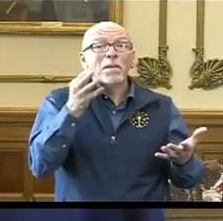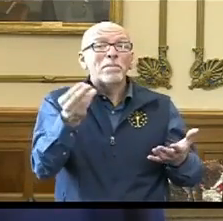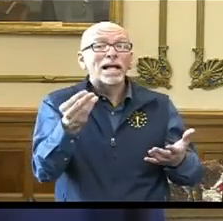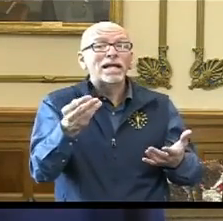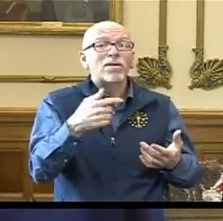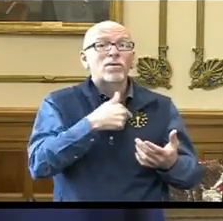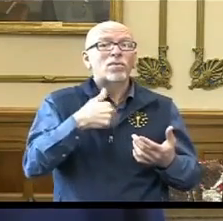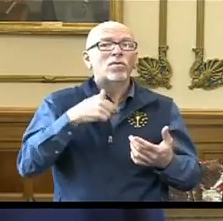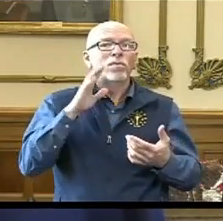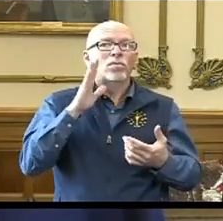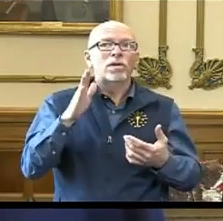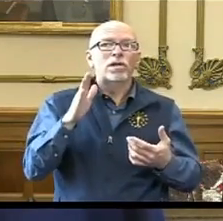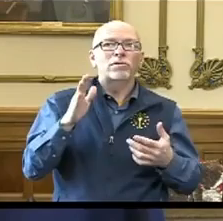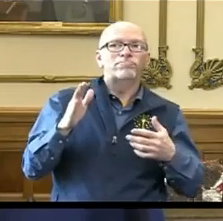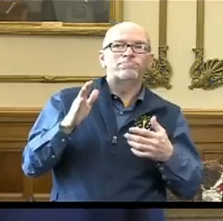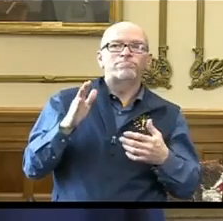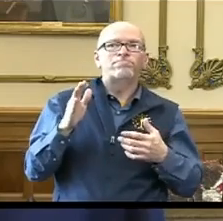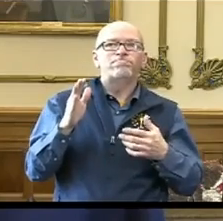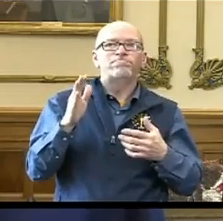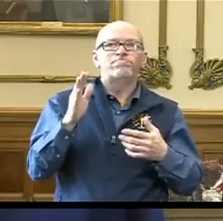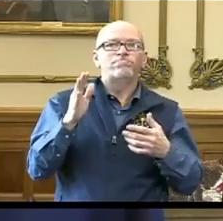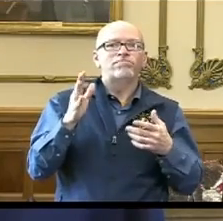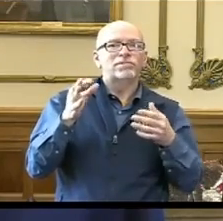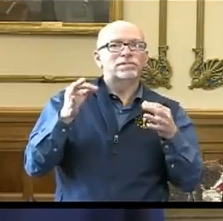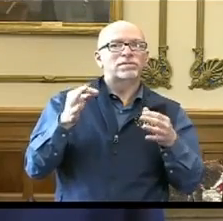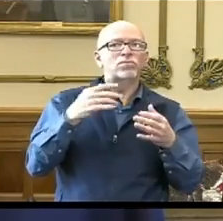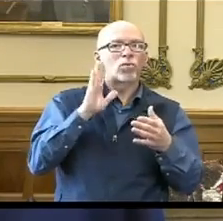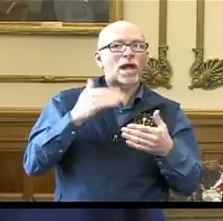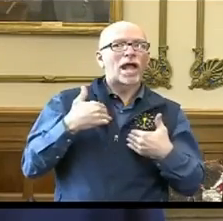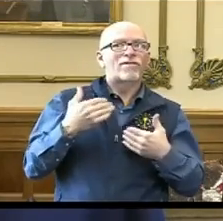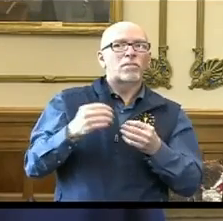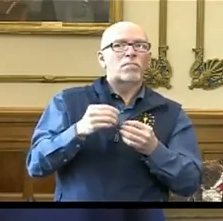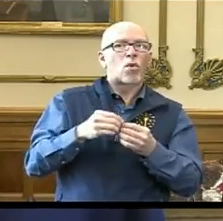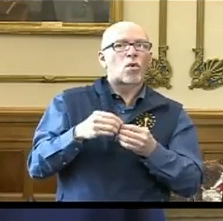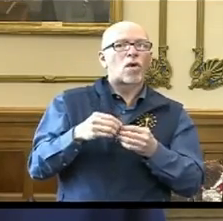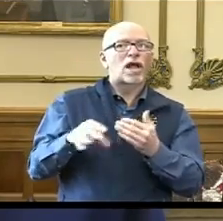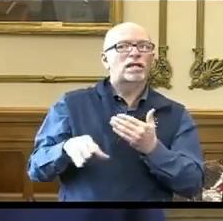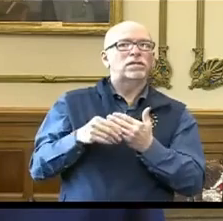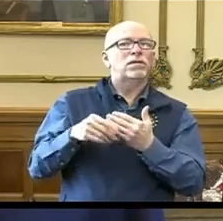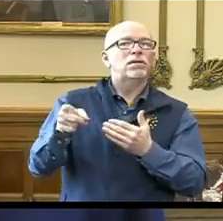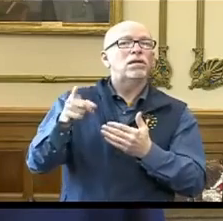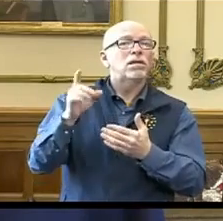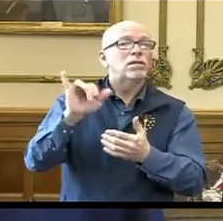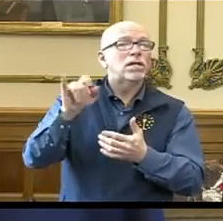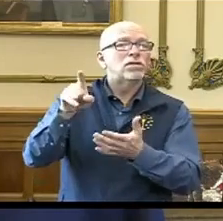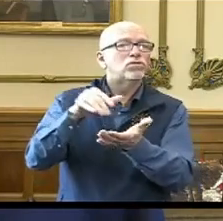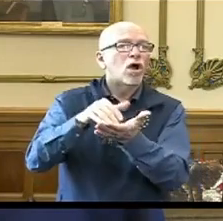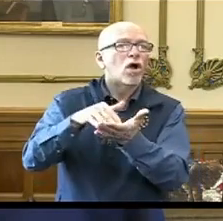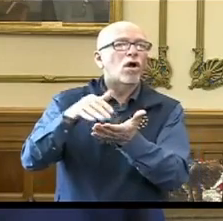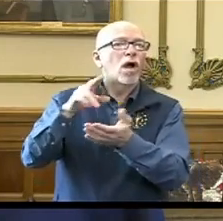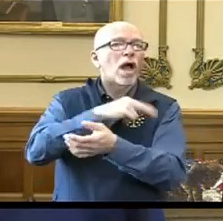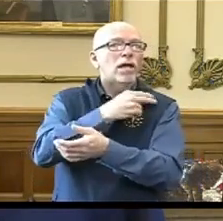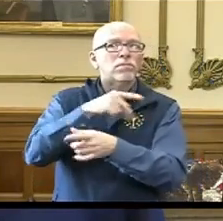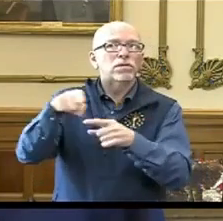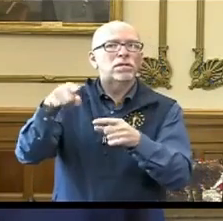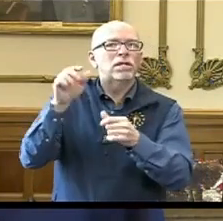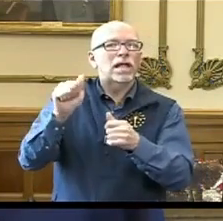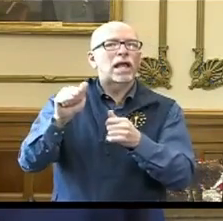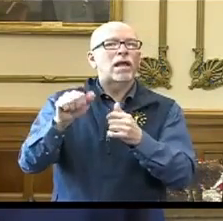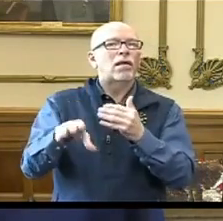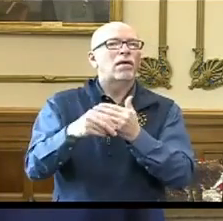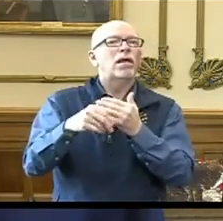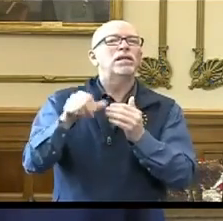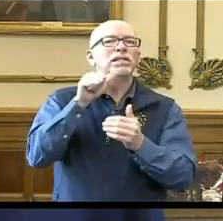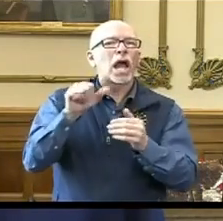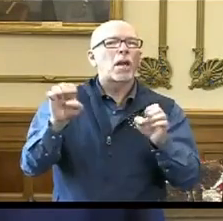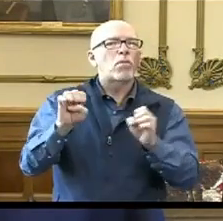are going to be in a position for certain additional elective medical procedures to